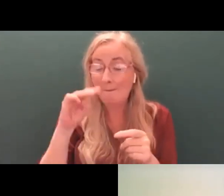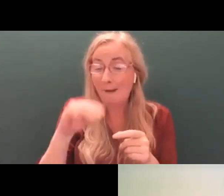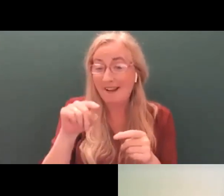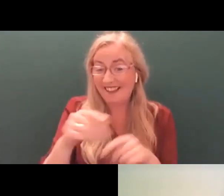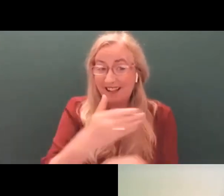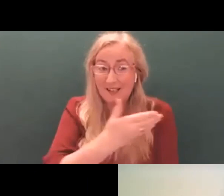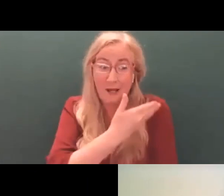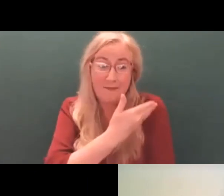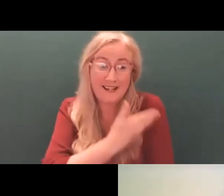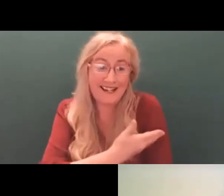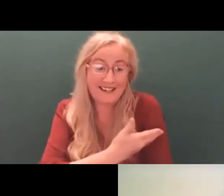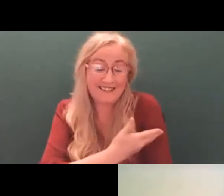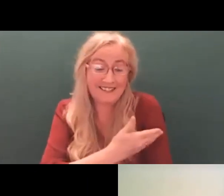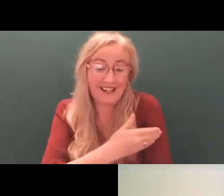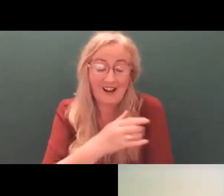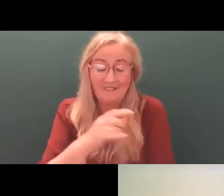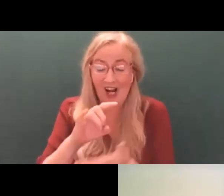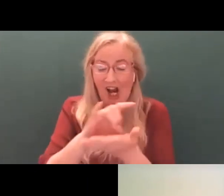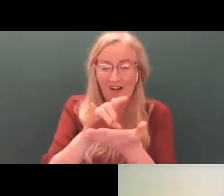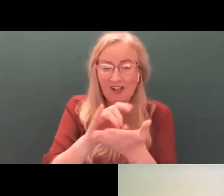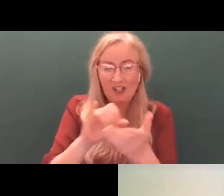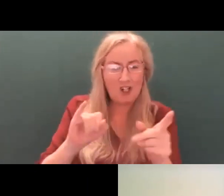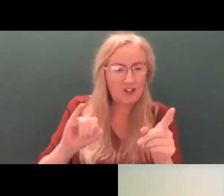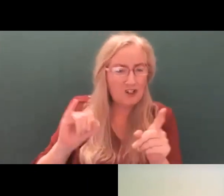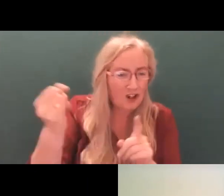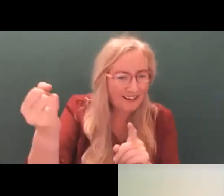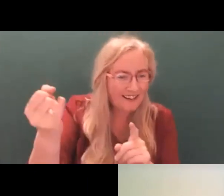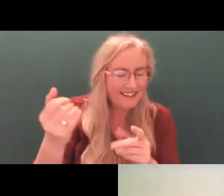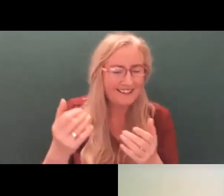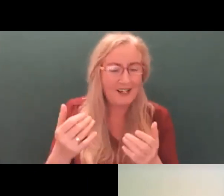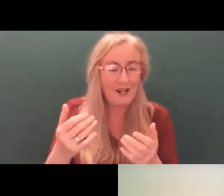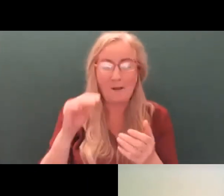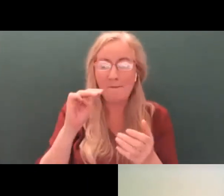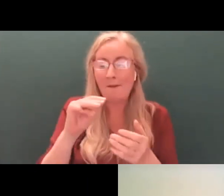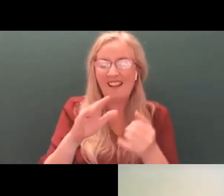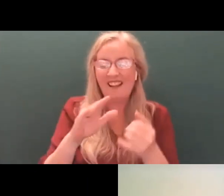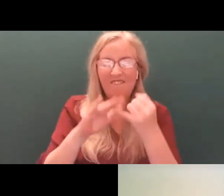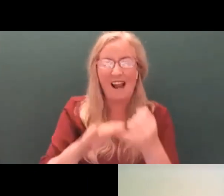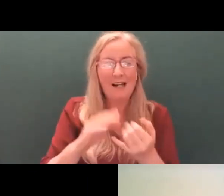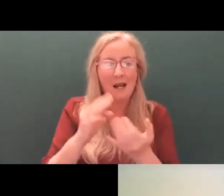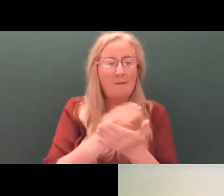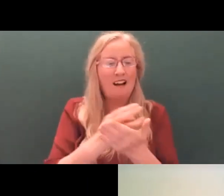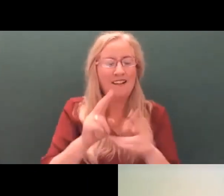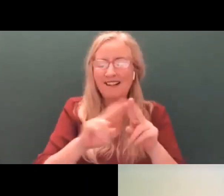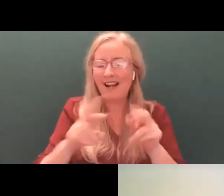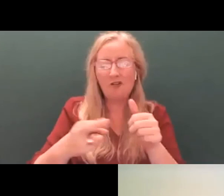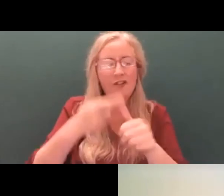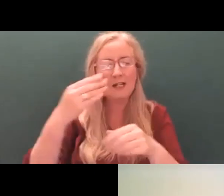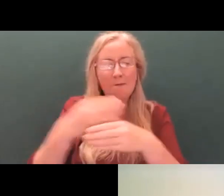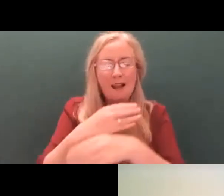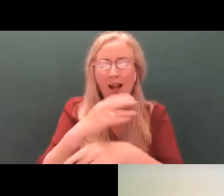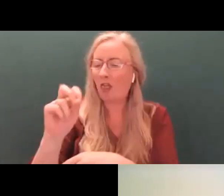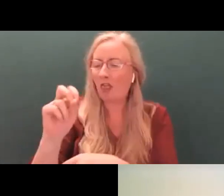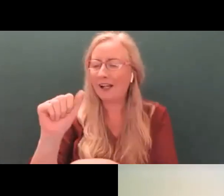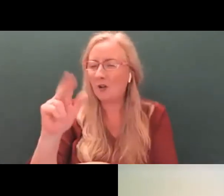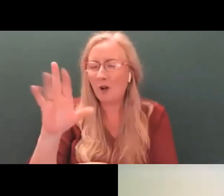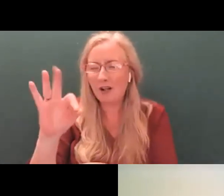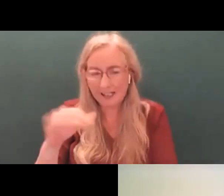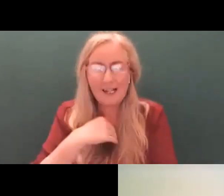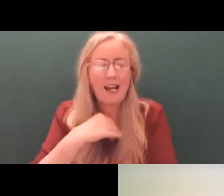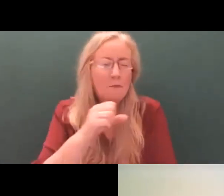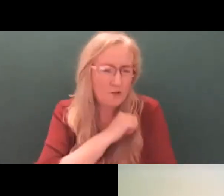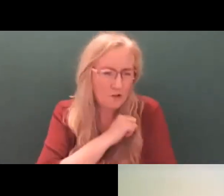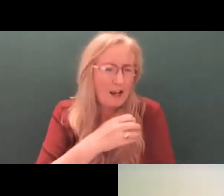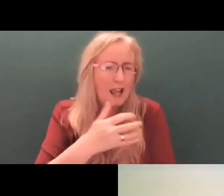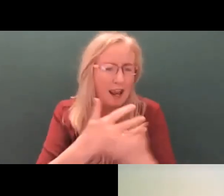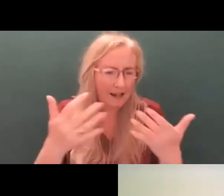of a heritage journey, and that there may be the final output may not be ready by the 30th of August. And I'm sure there's so many people on the